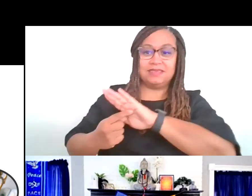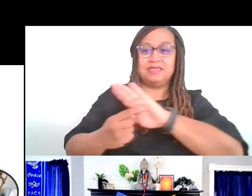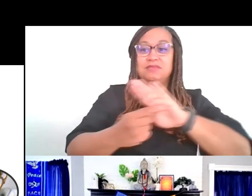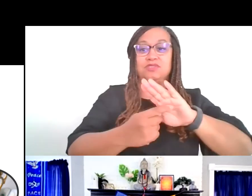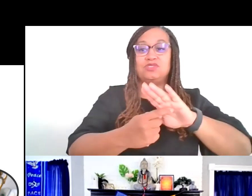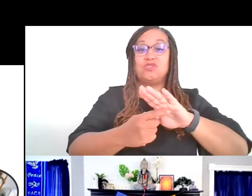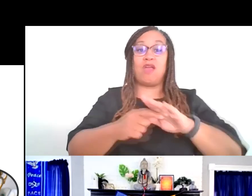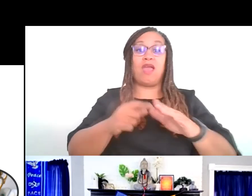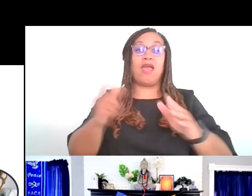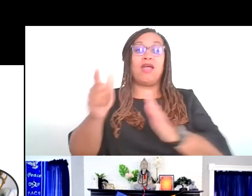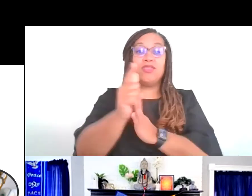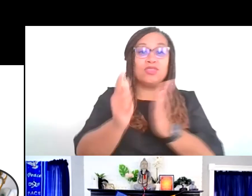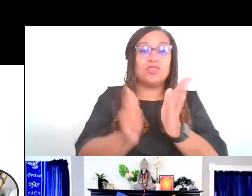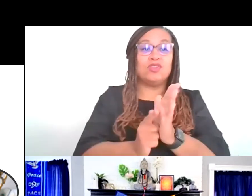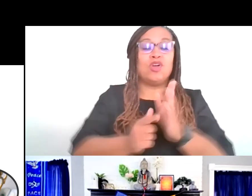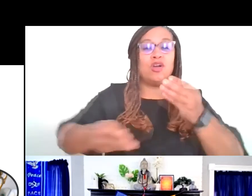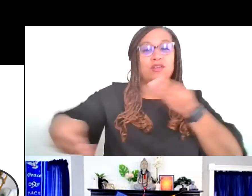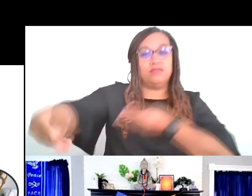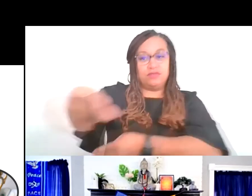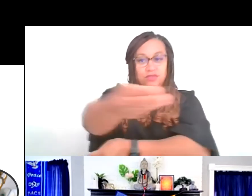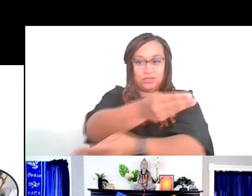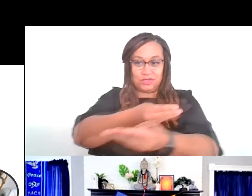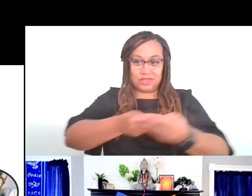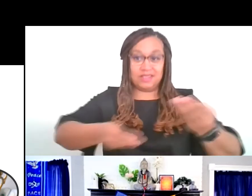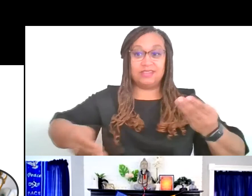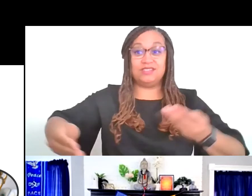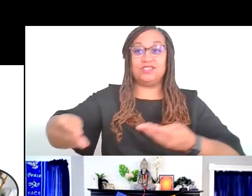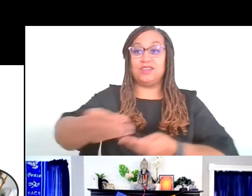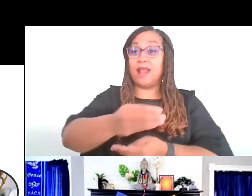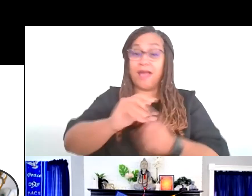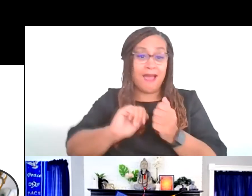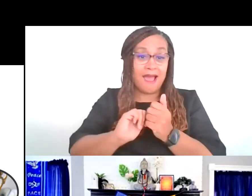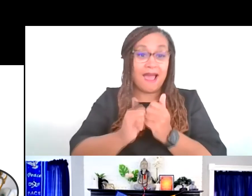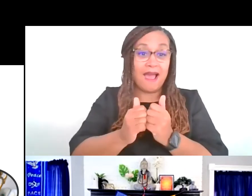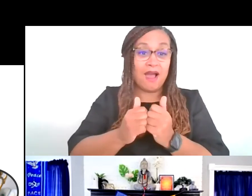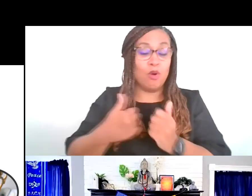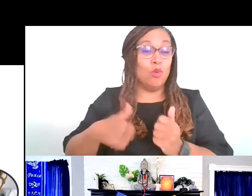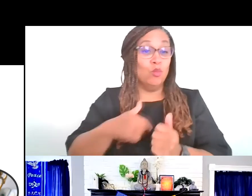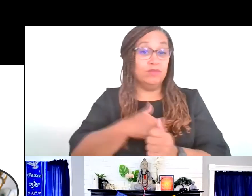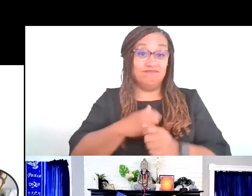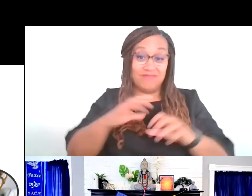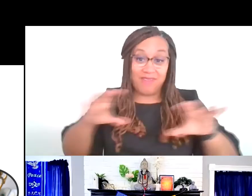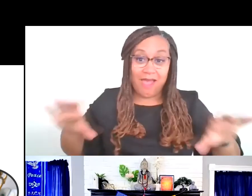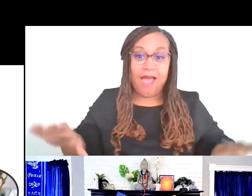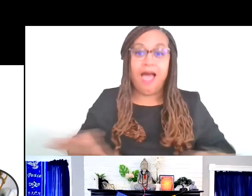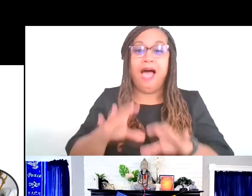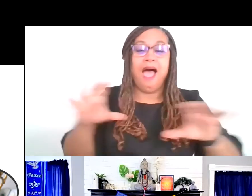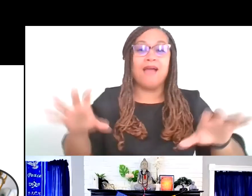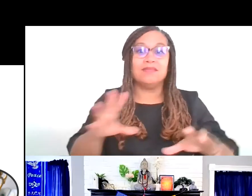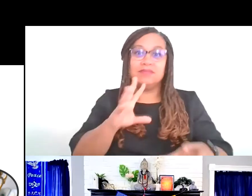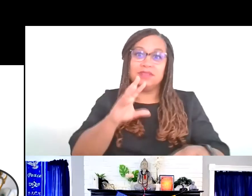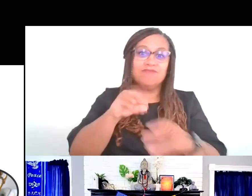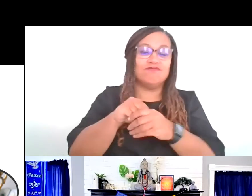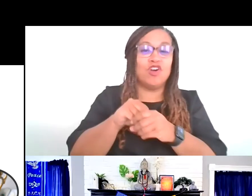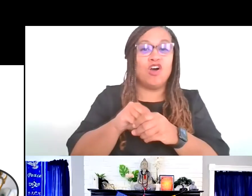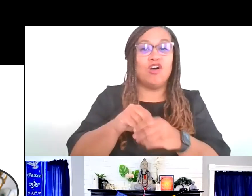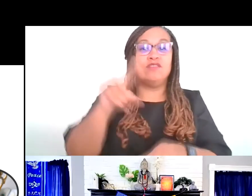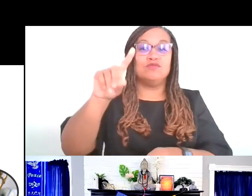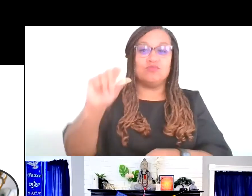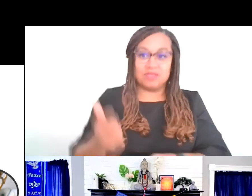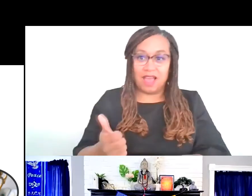law of circulation as we actively engage in what it means to tithe where you are spiritually